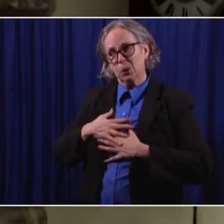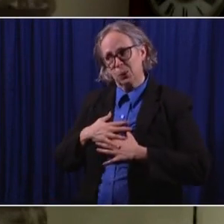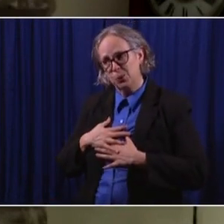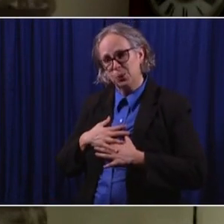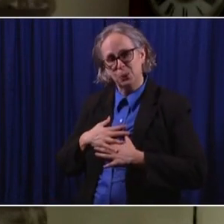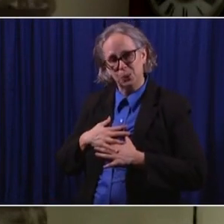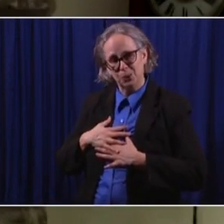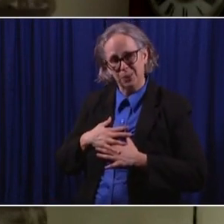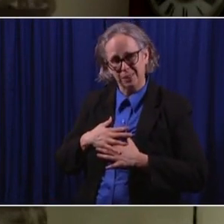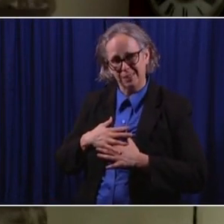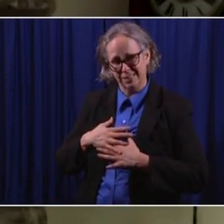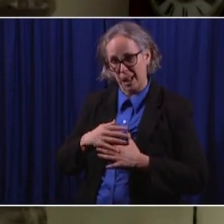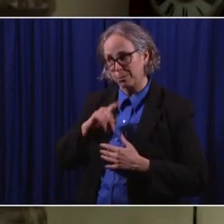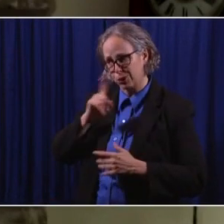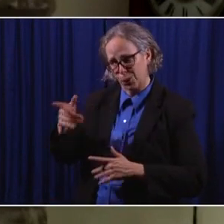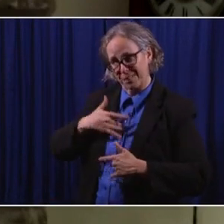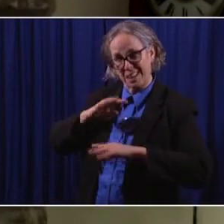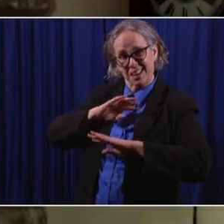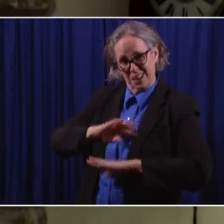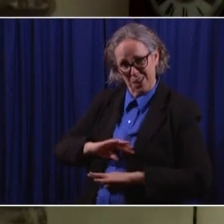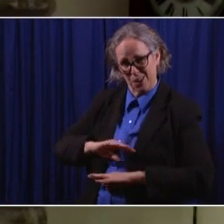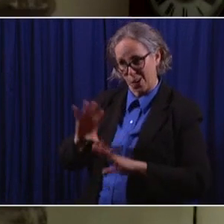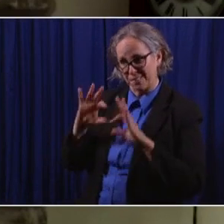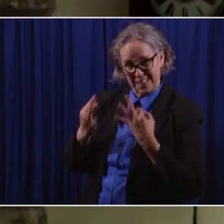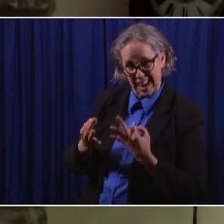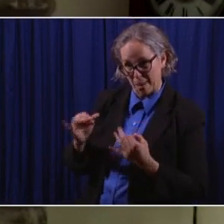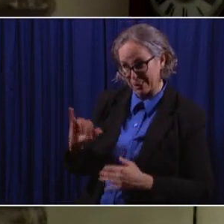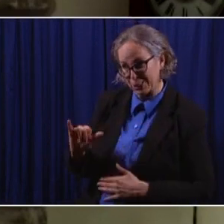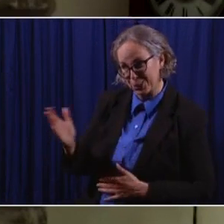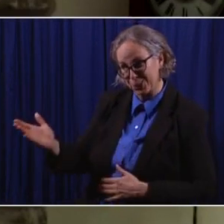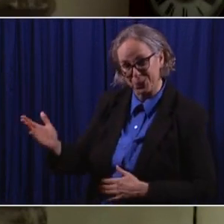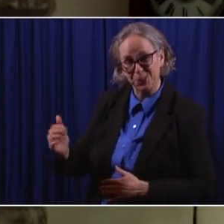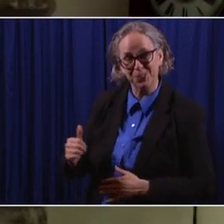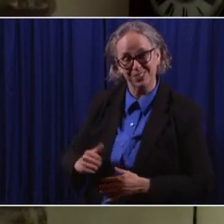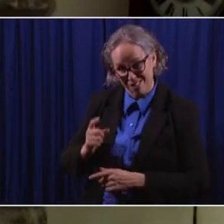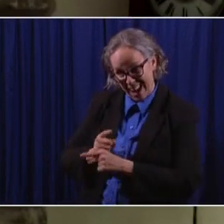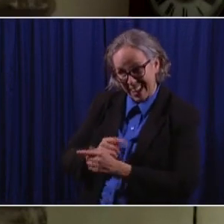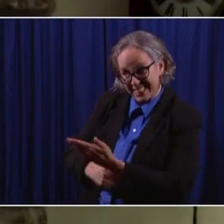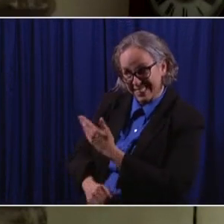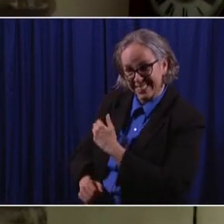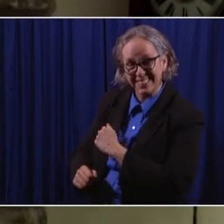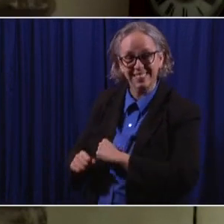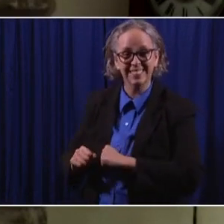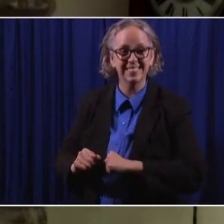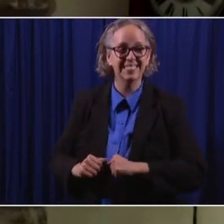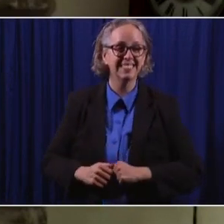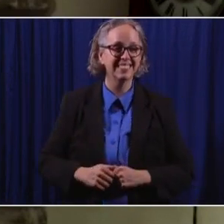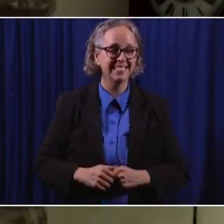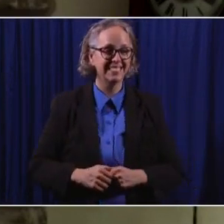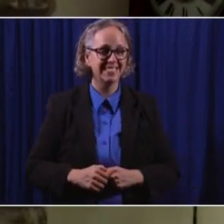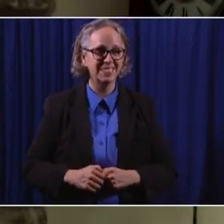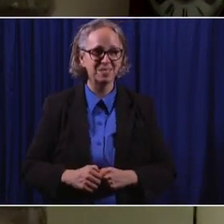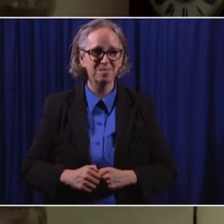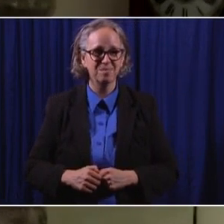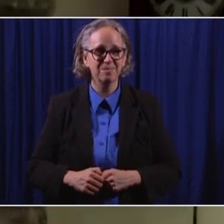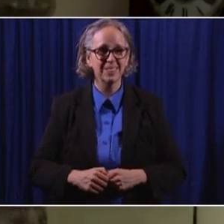feel really good. I know everyone who loves you and all your friends have to feel great about that as well. So,